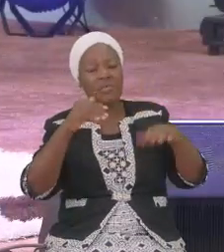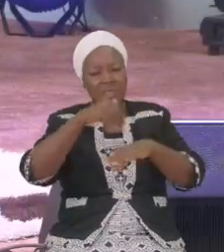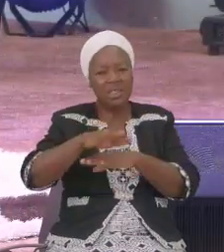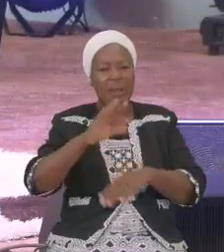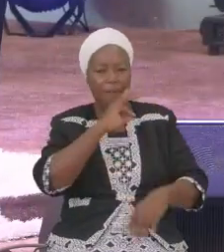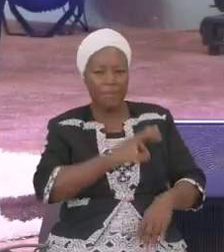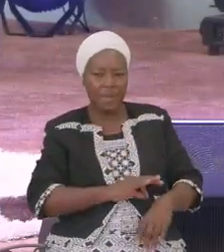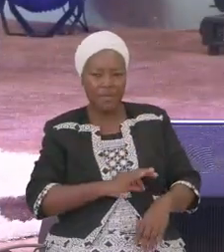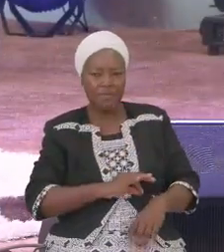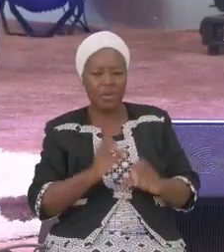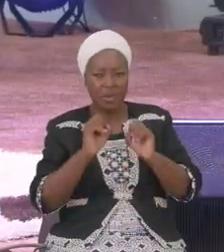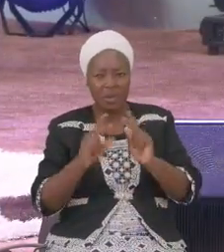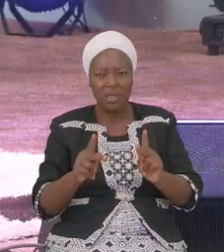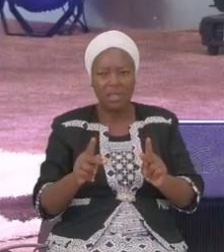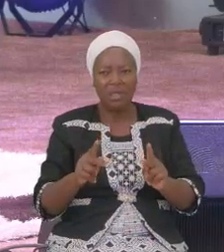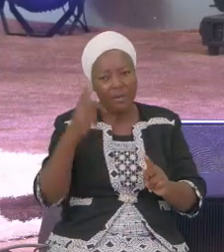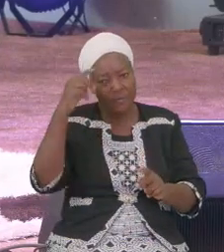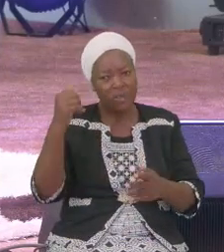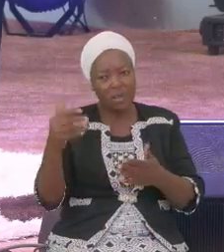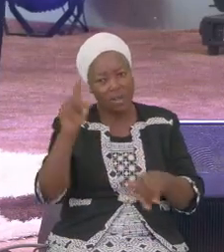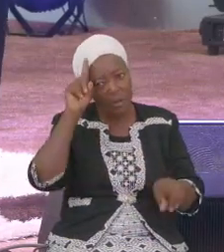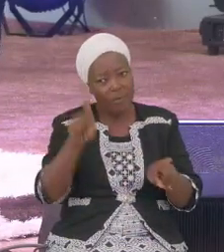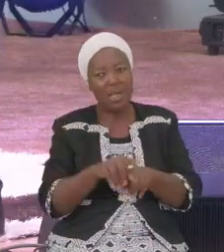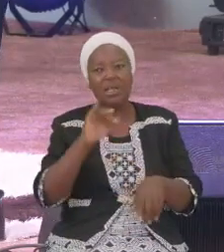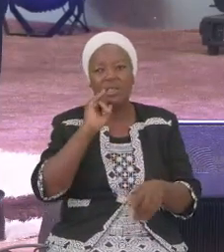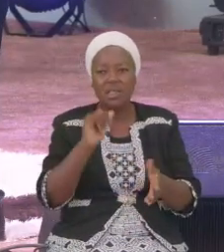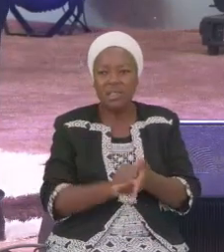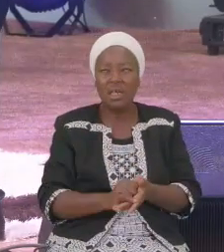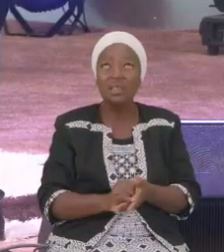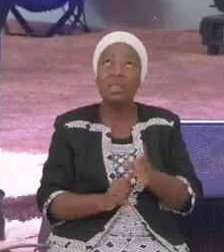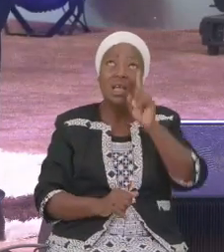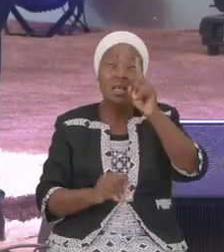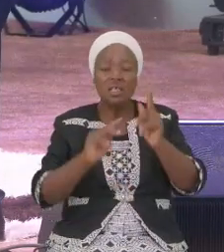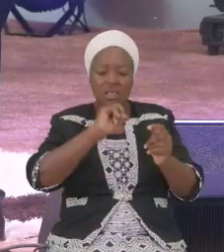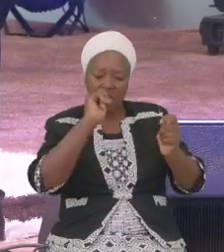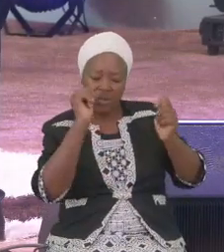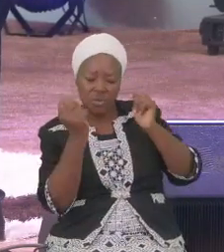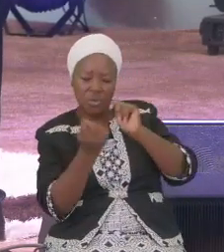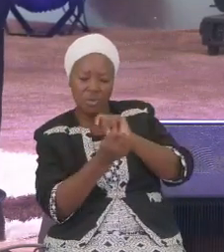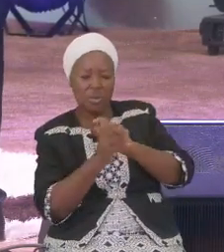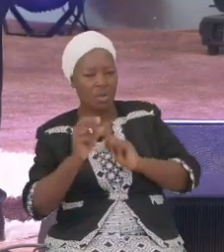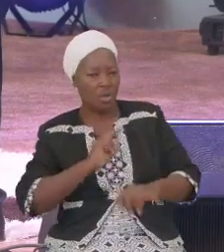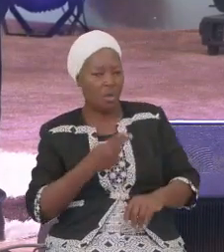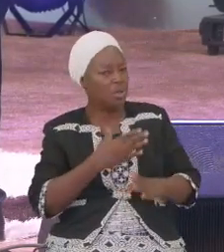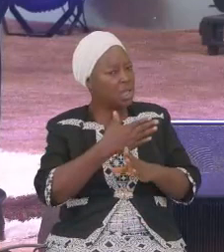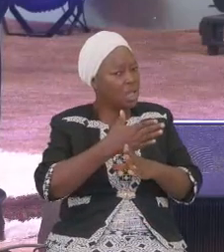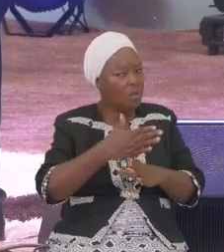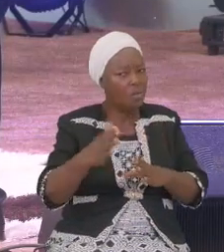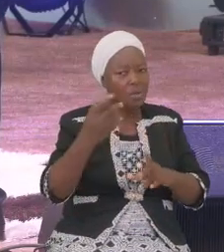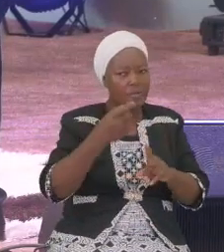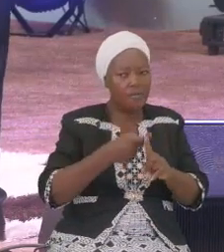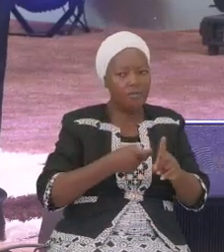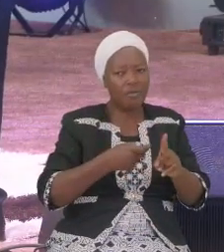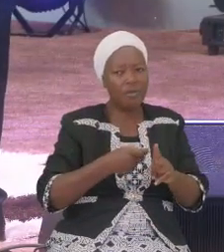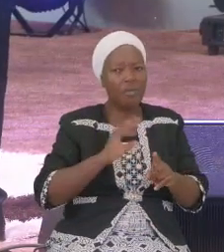benefit, privilege of the covenant is that he turns us away from